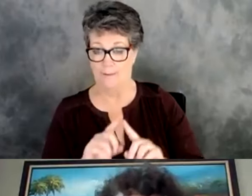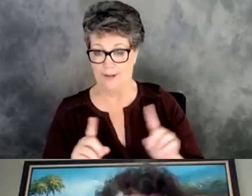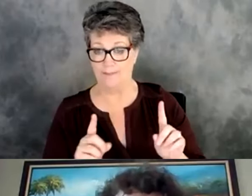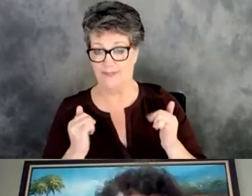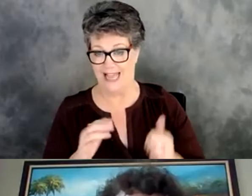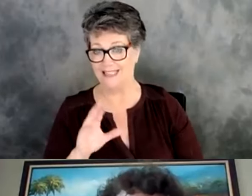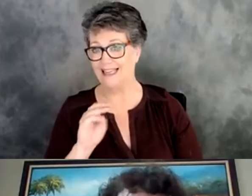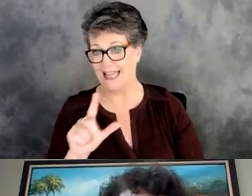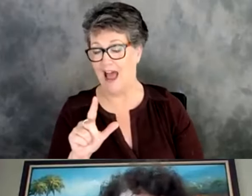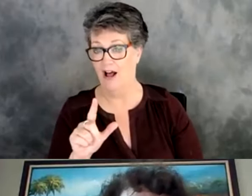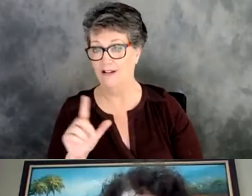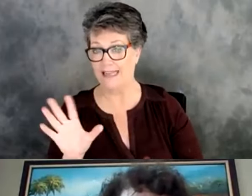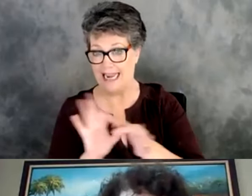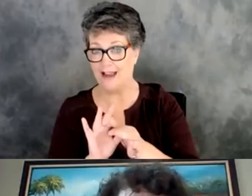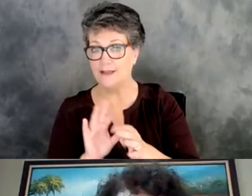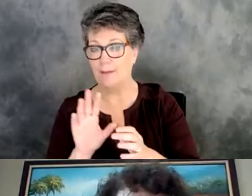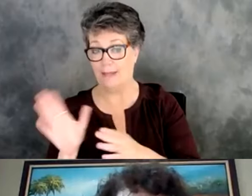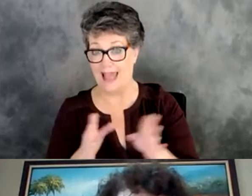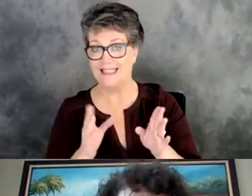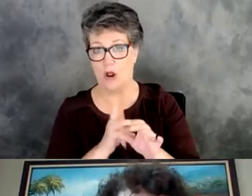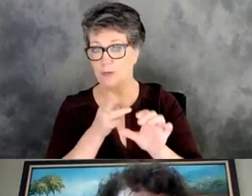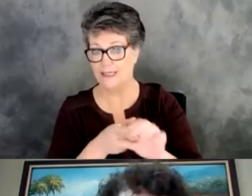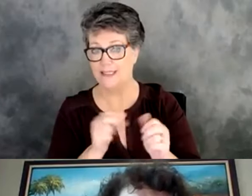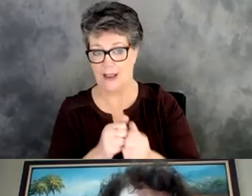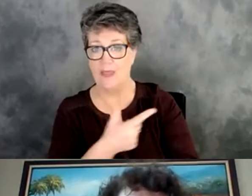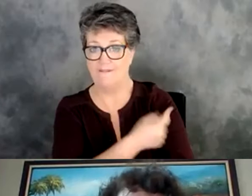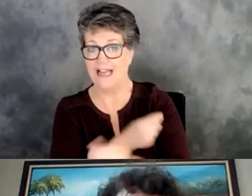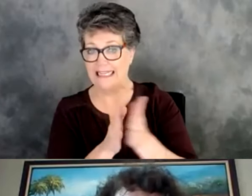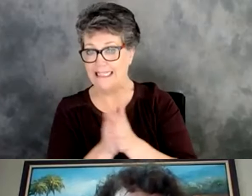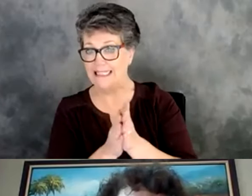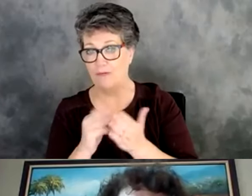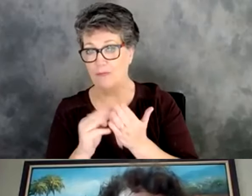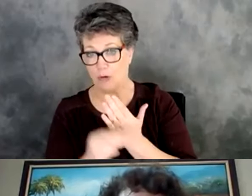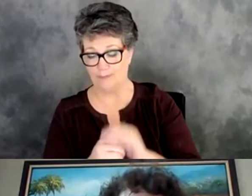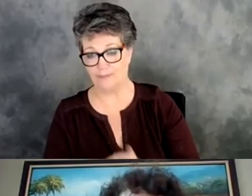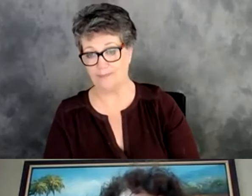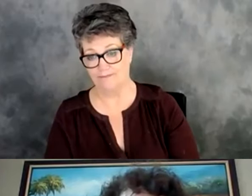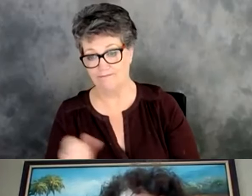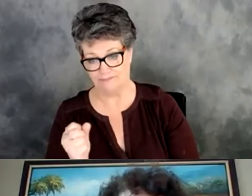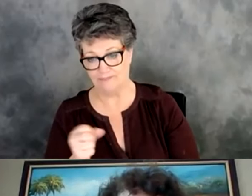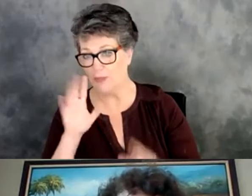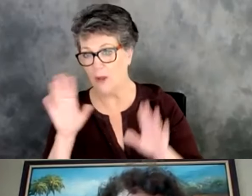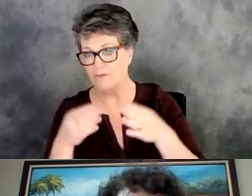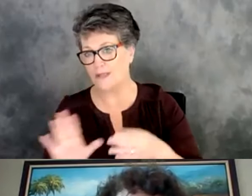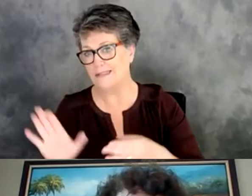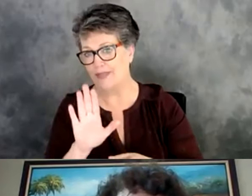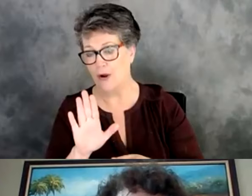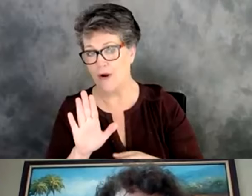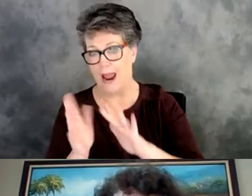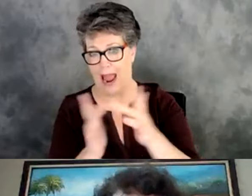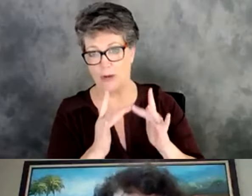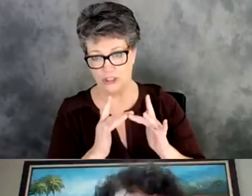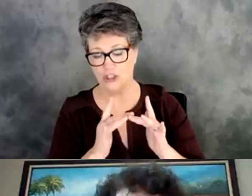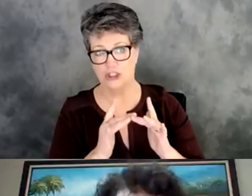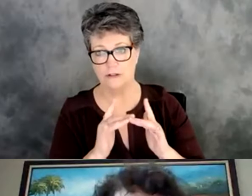CalMediConnect plans can also participate in this vaccine incentive program. So obviously they're focusing their outreach and